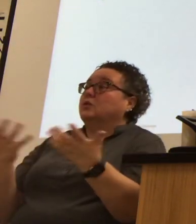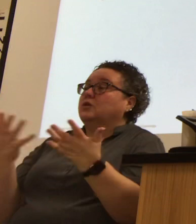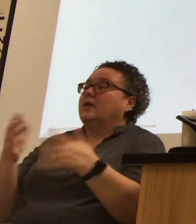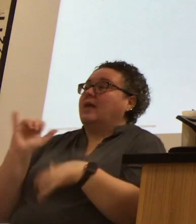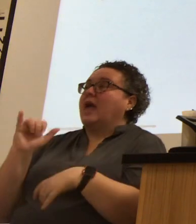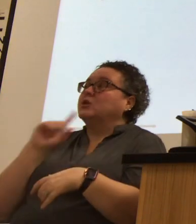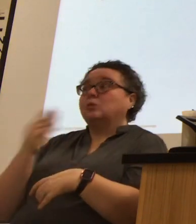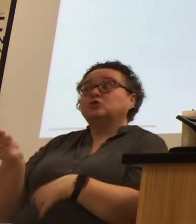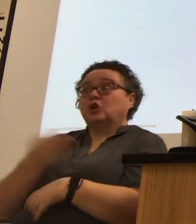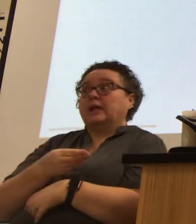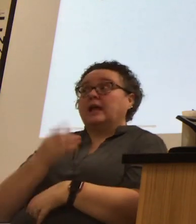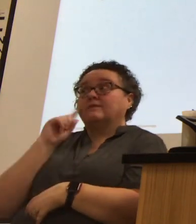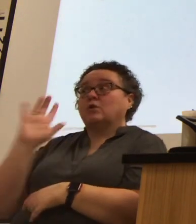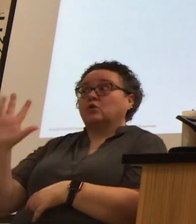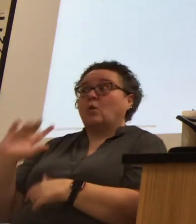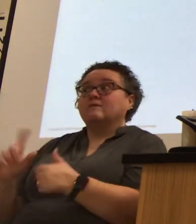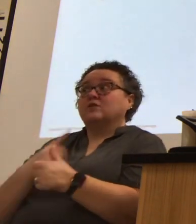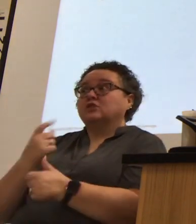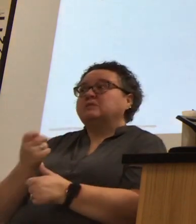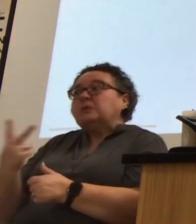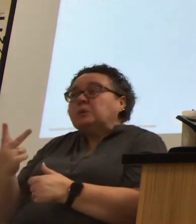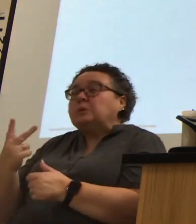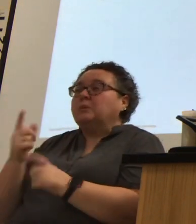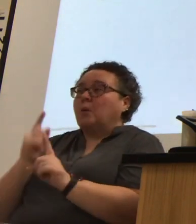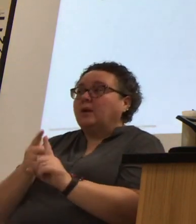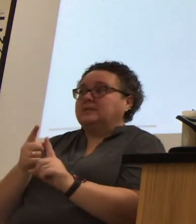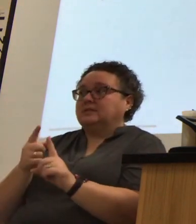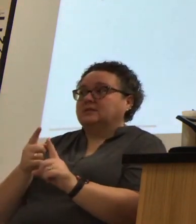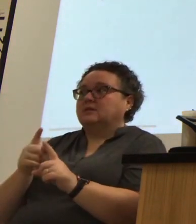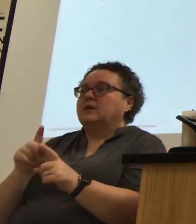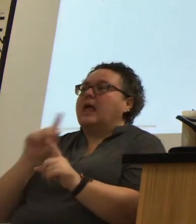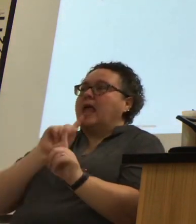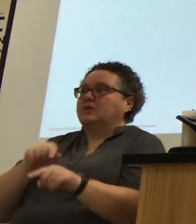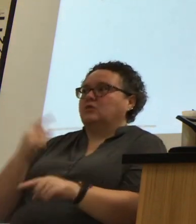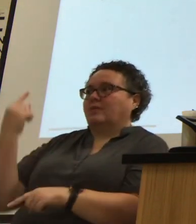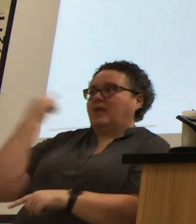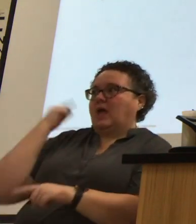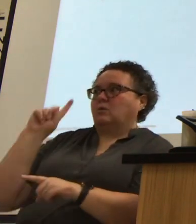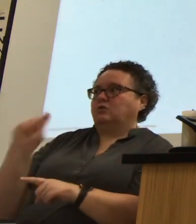end of class for a couple of points.